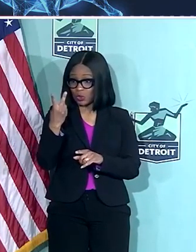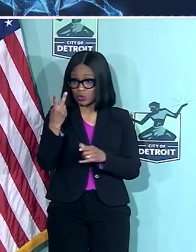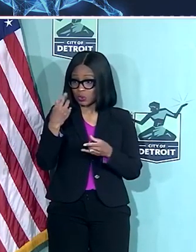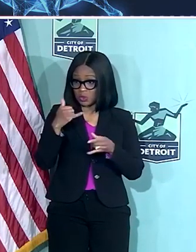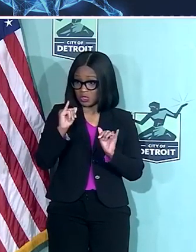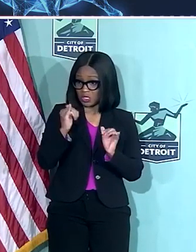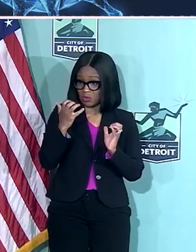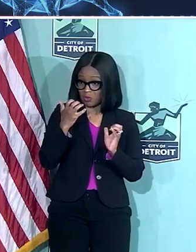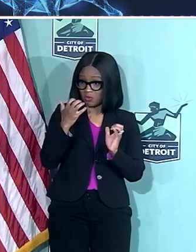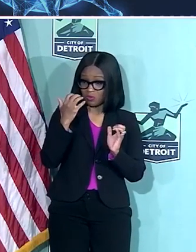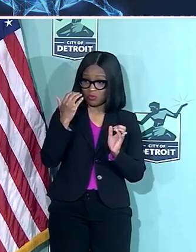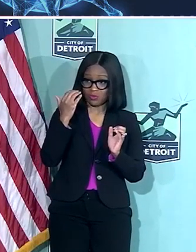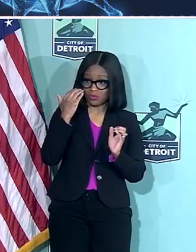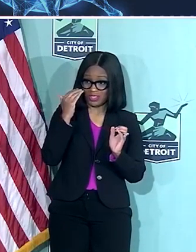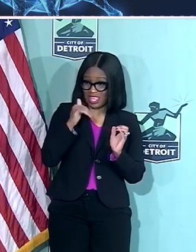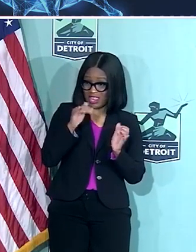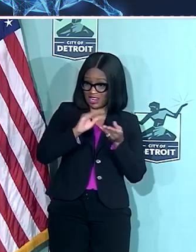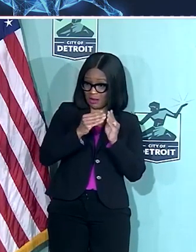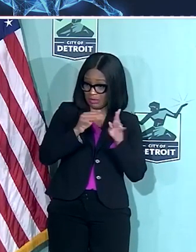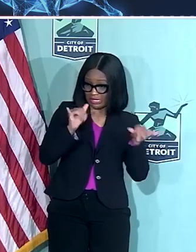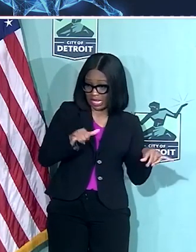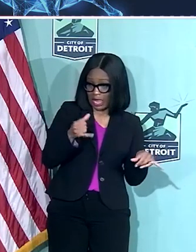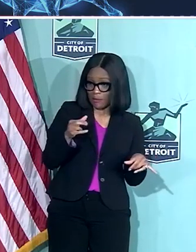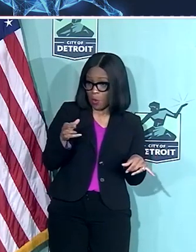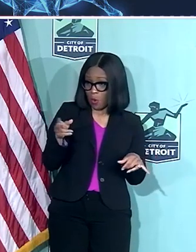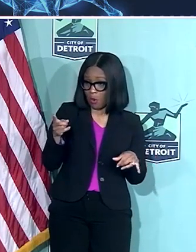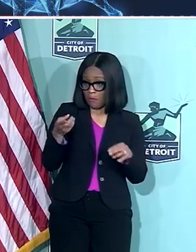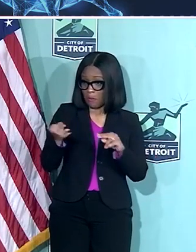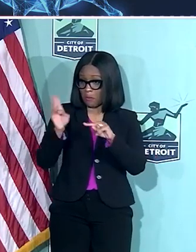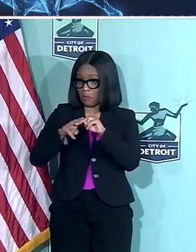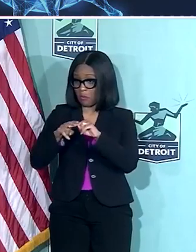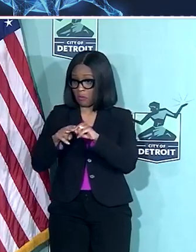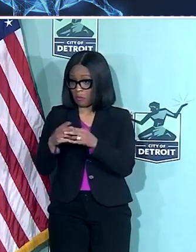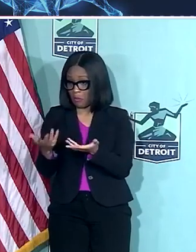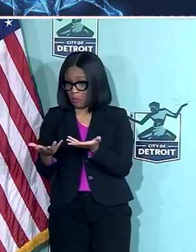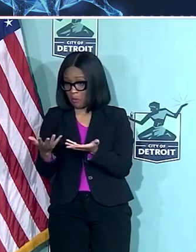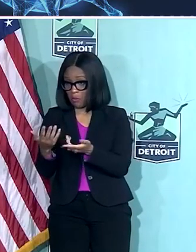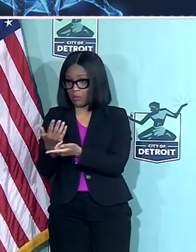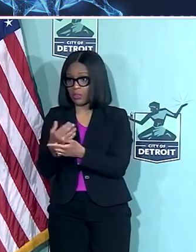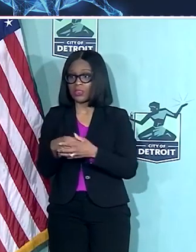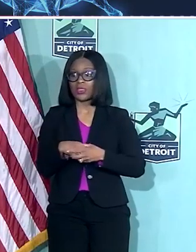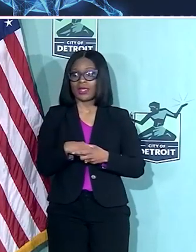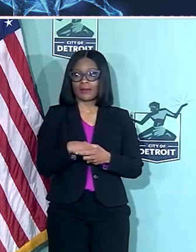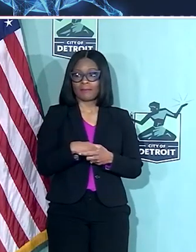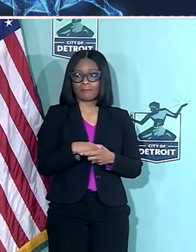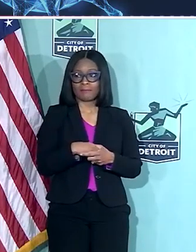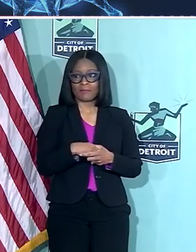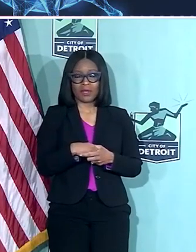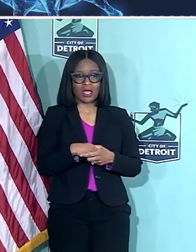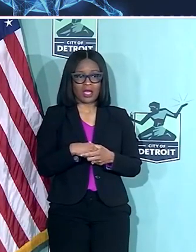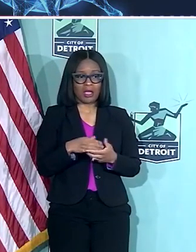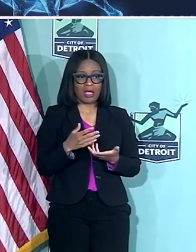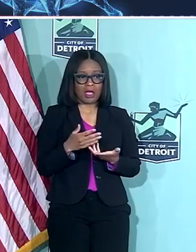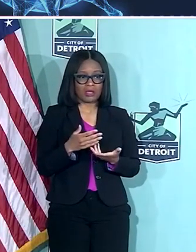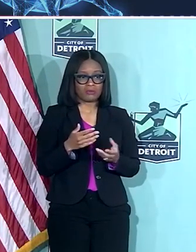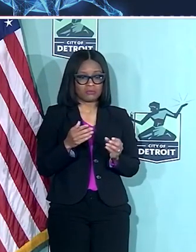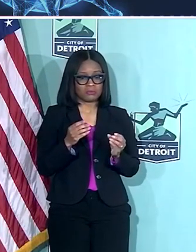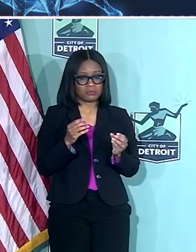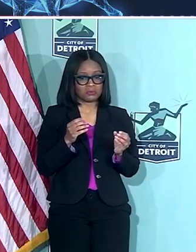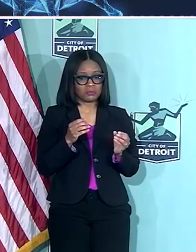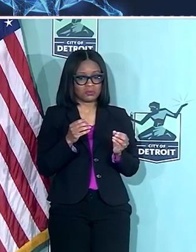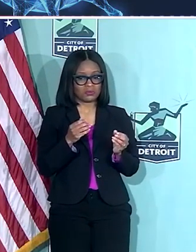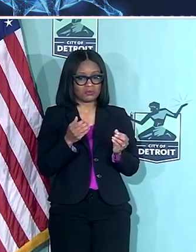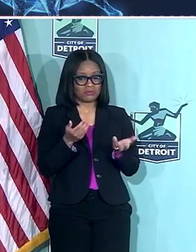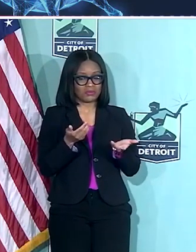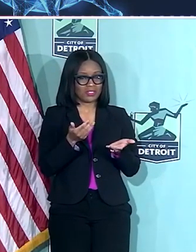if there was any deaths that came to be reported for Saturday. No, I don't believe there were, but again, the data